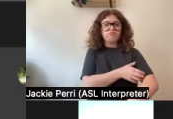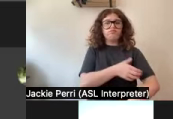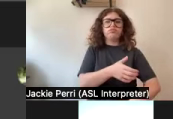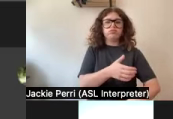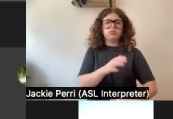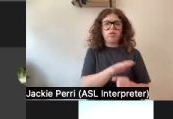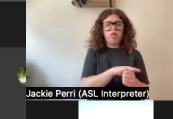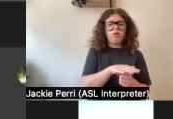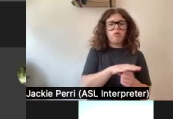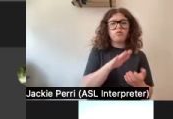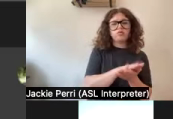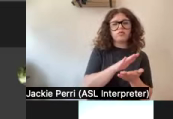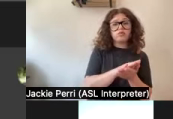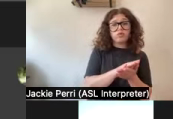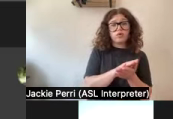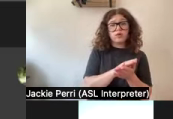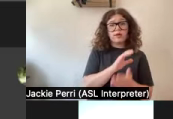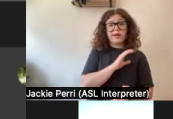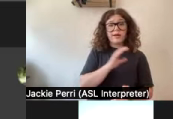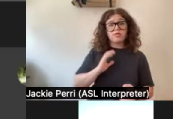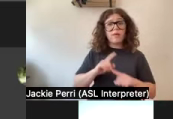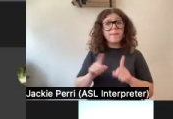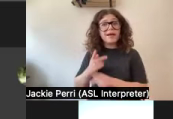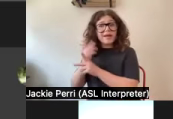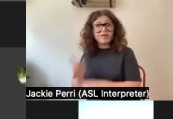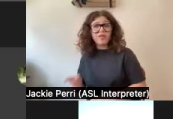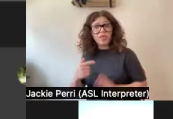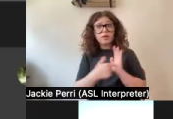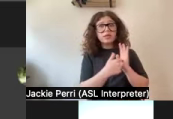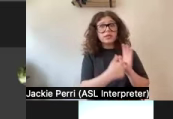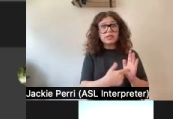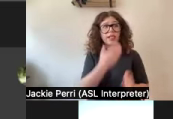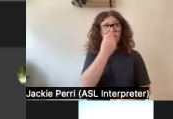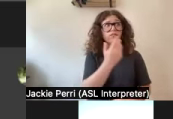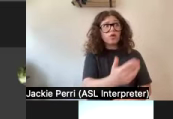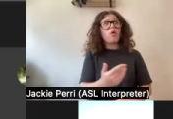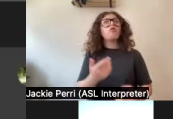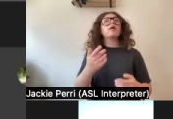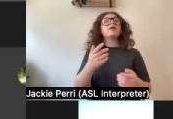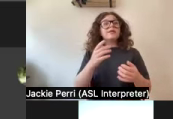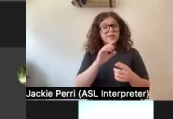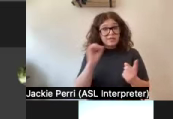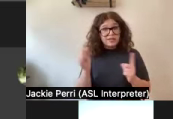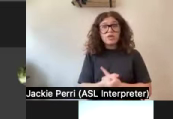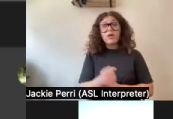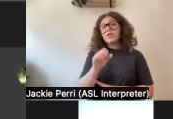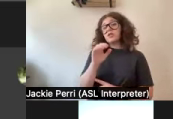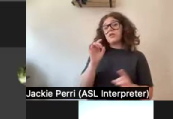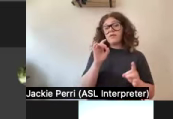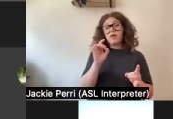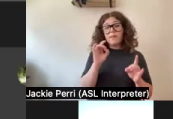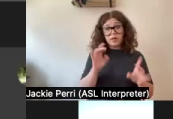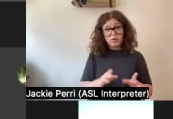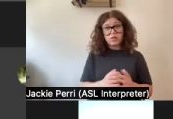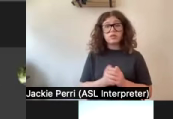actually started to disclose cases of abuse that have happened at the school and are starting to build community and support with